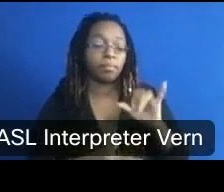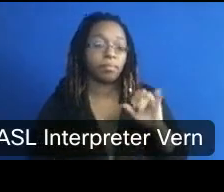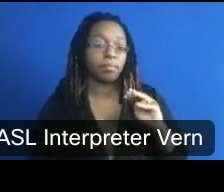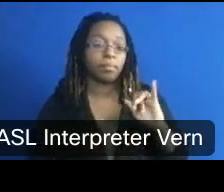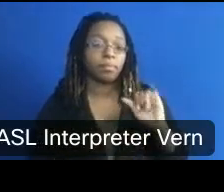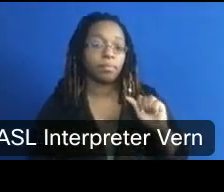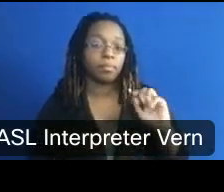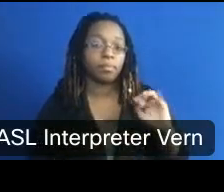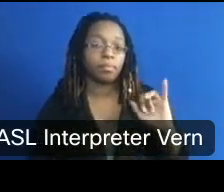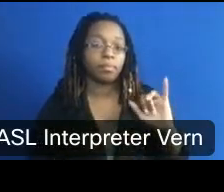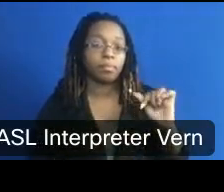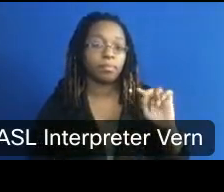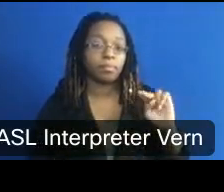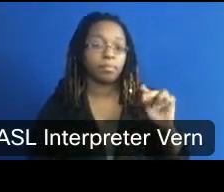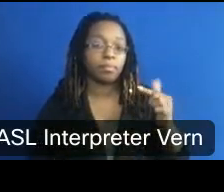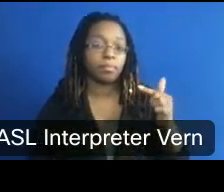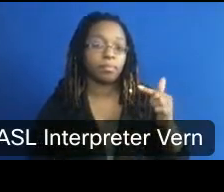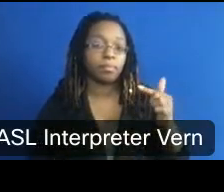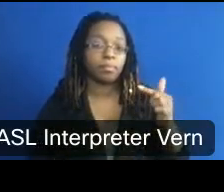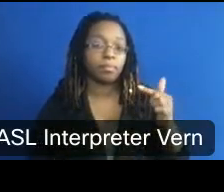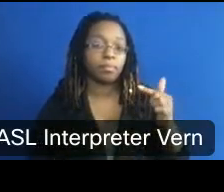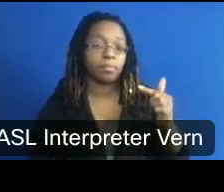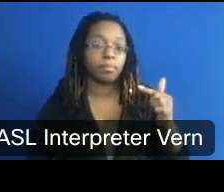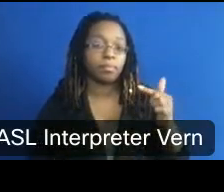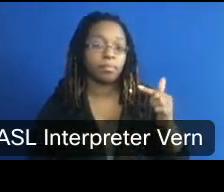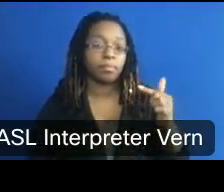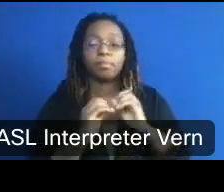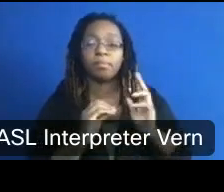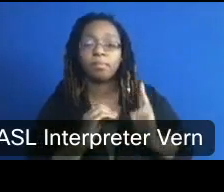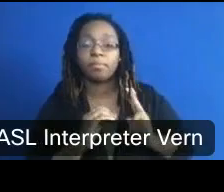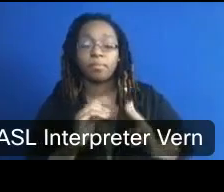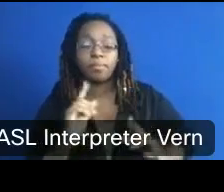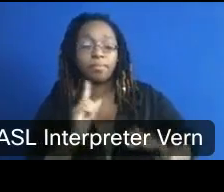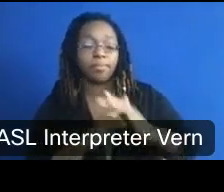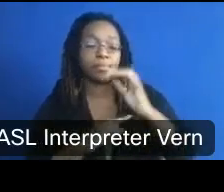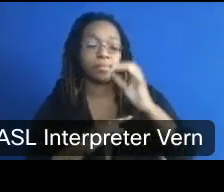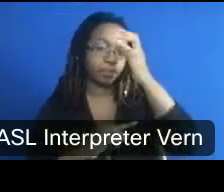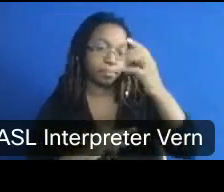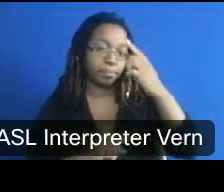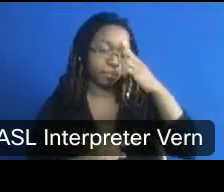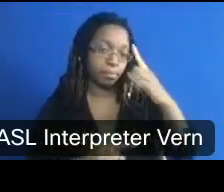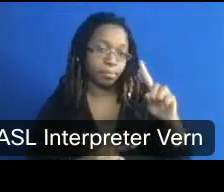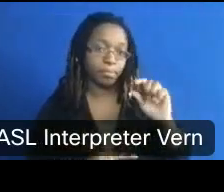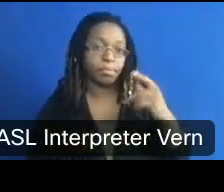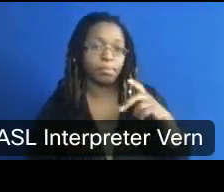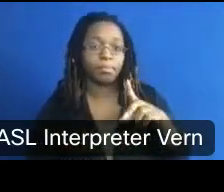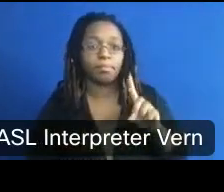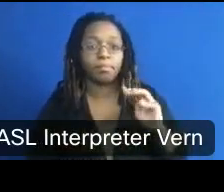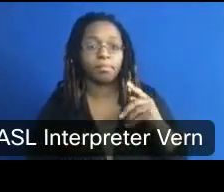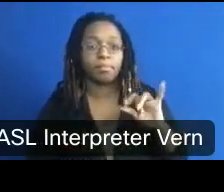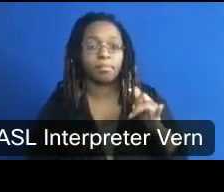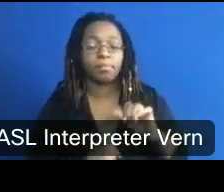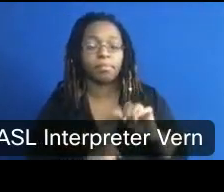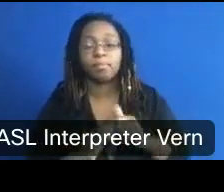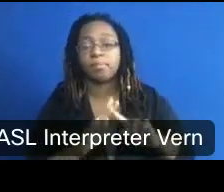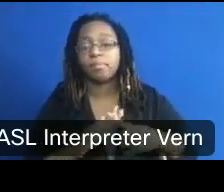history around the concept of pod mapping and how it came to fruition. We also have the